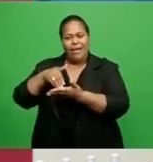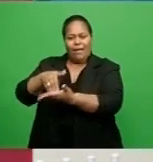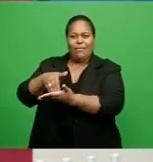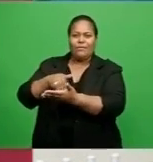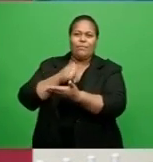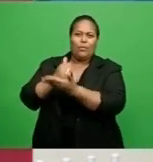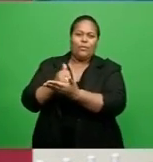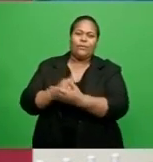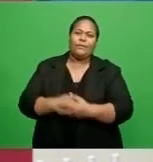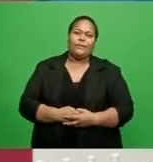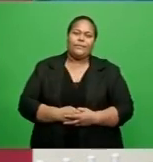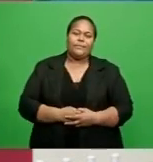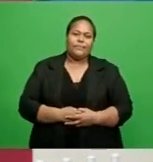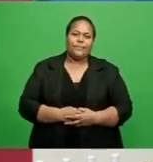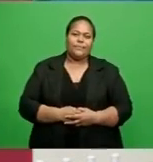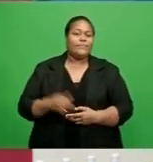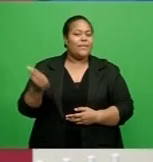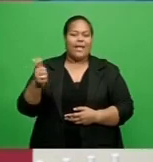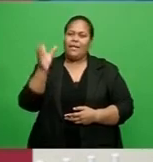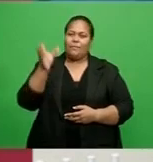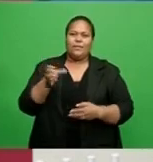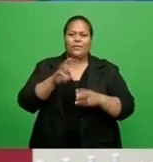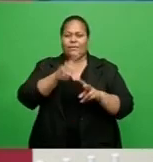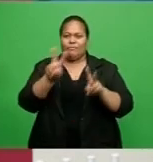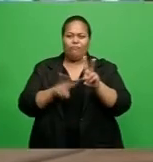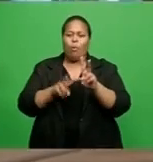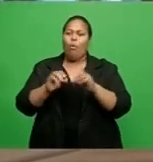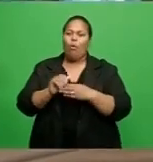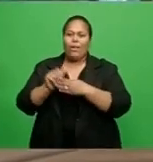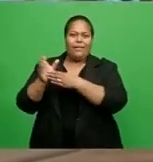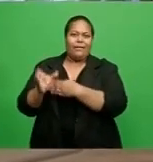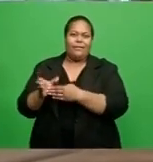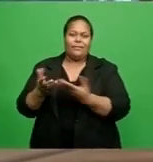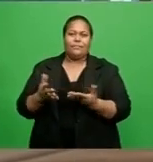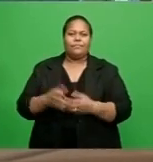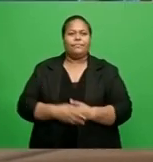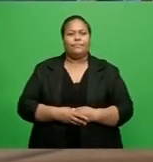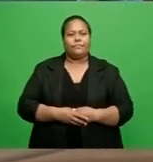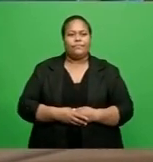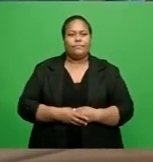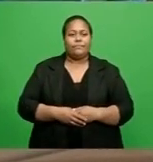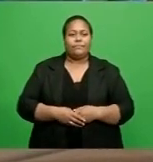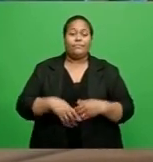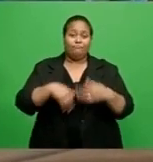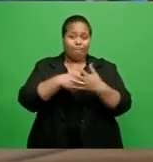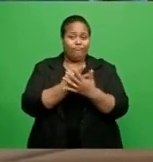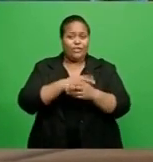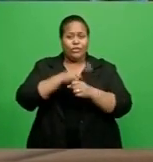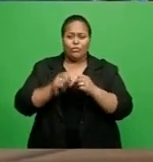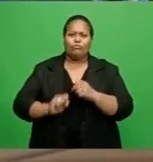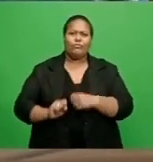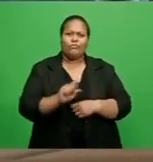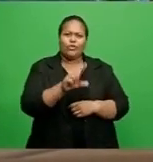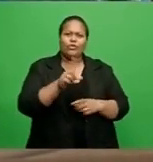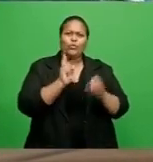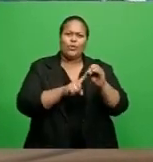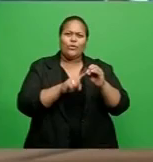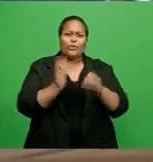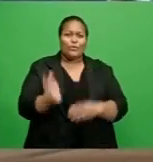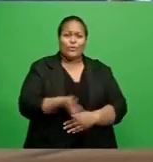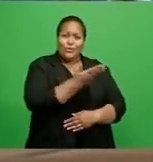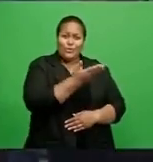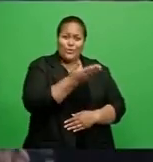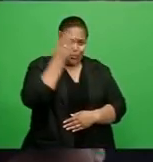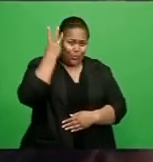whoever is picked. FBC News has sent questions to Party General Secretary Emelendo